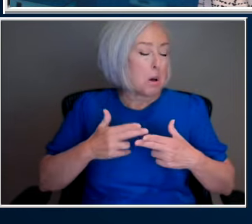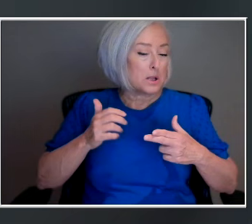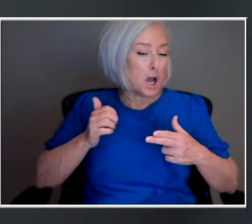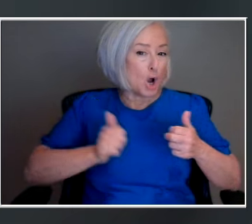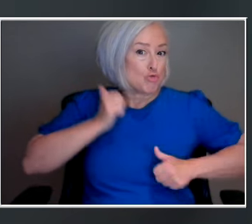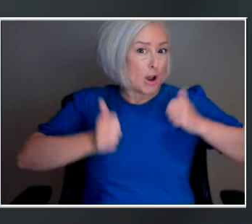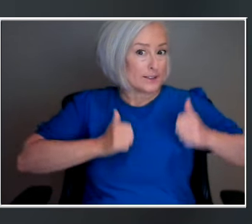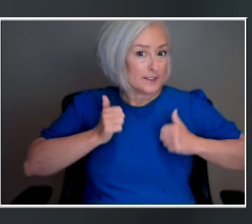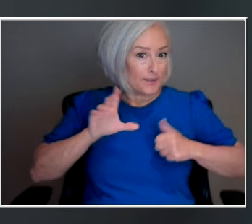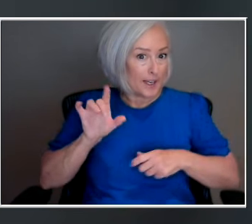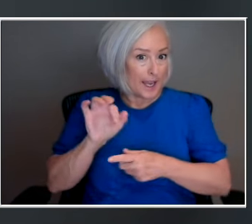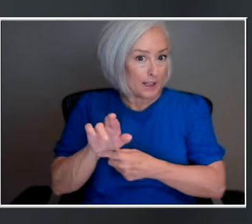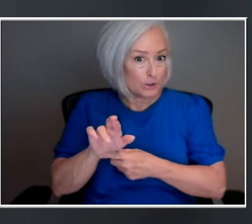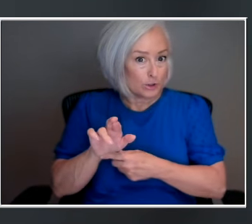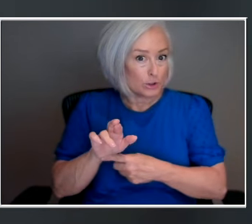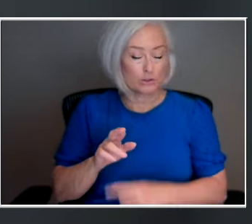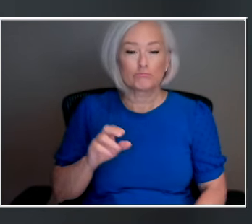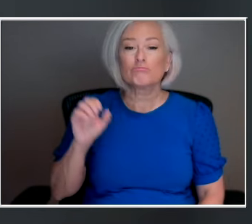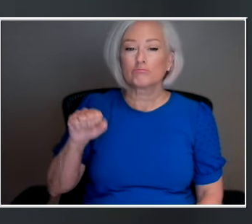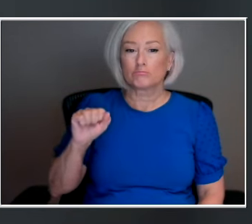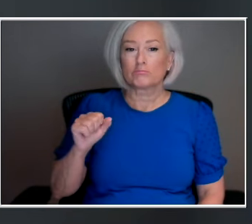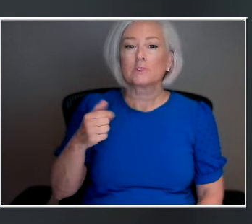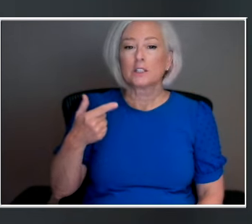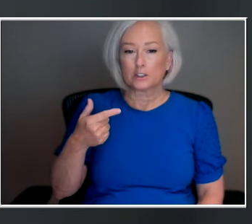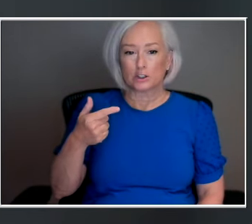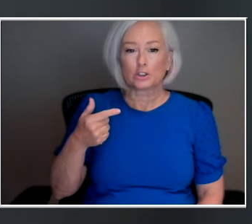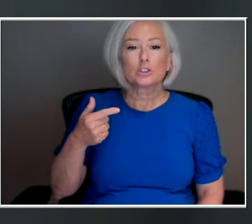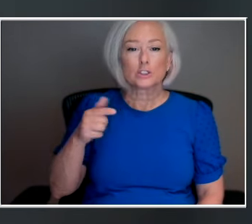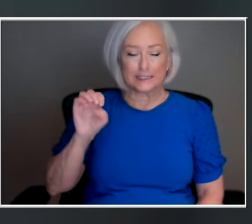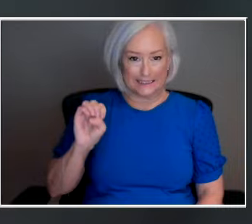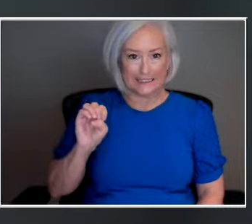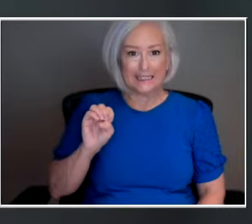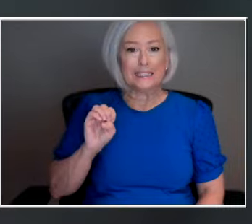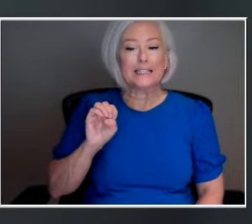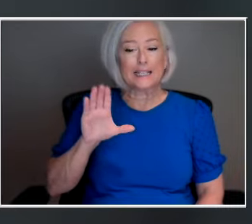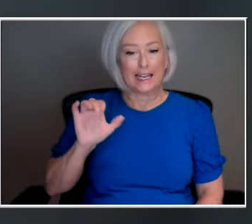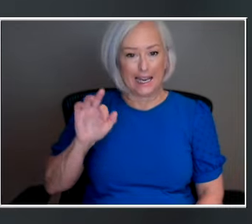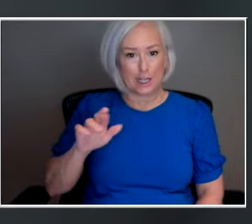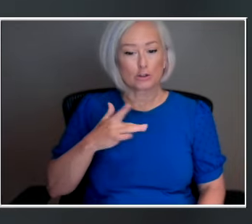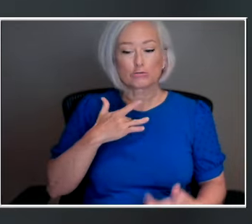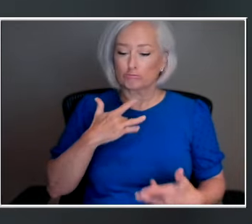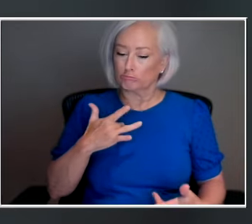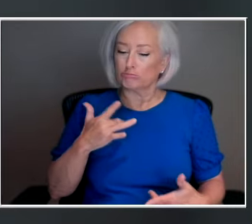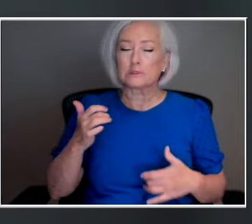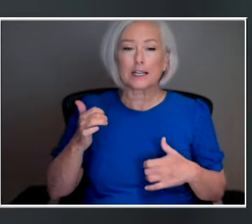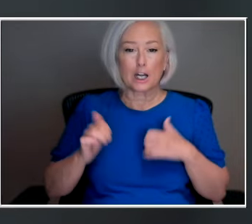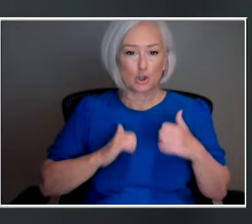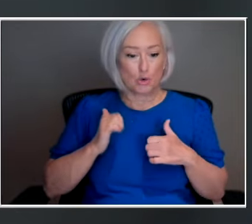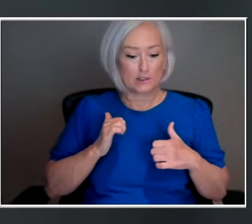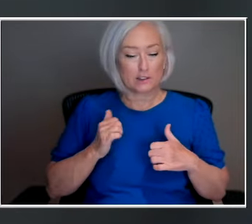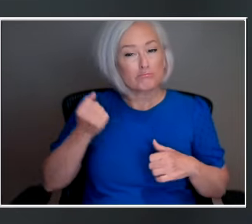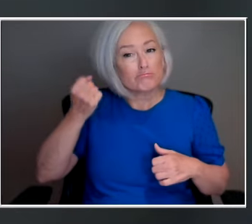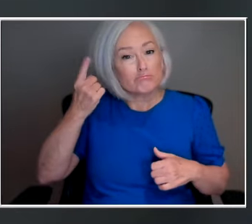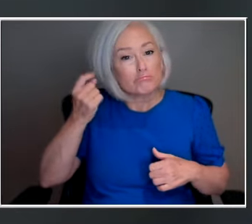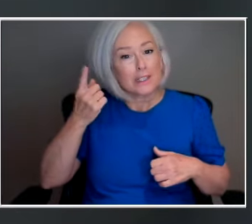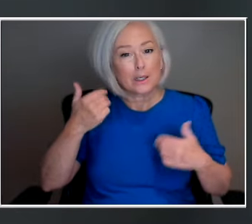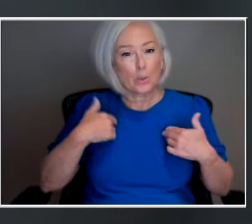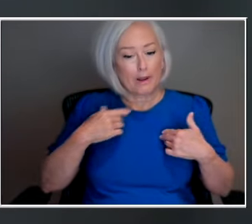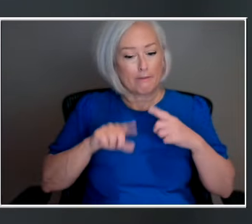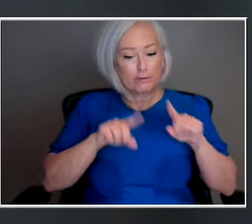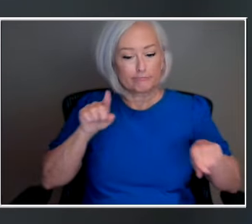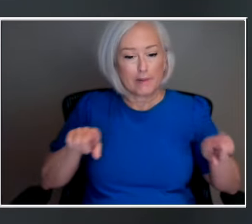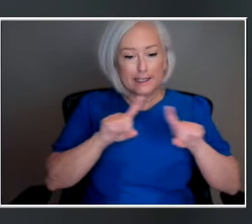junction cancers do tend to be an aggressive type of cancer. Of course, there are different types of